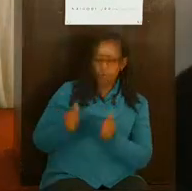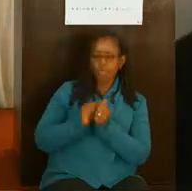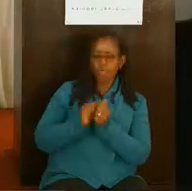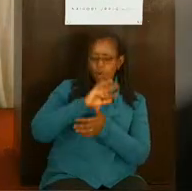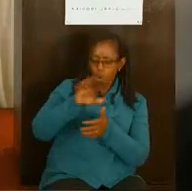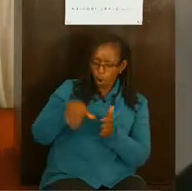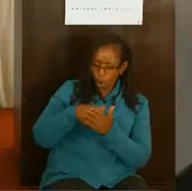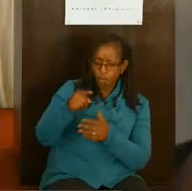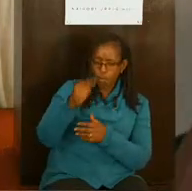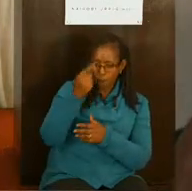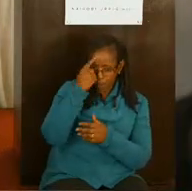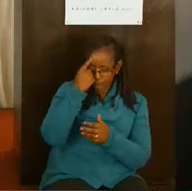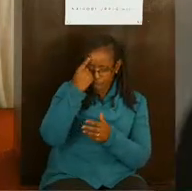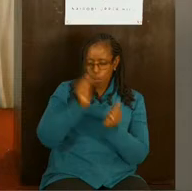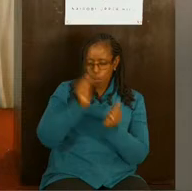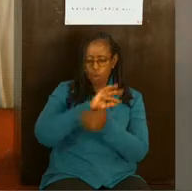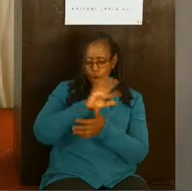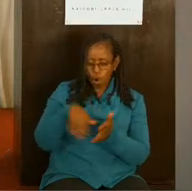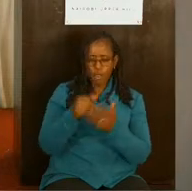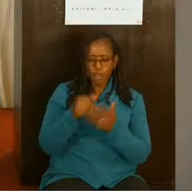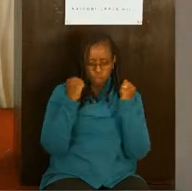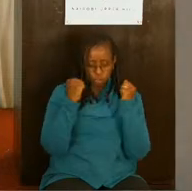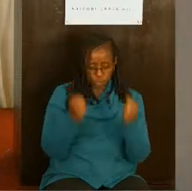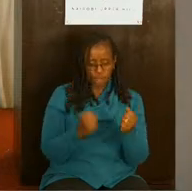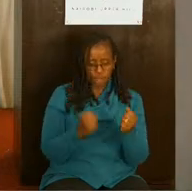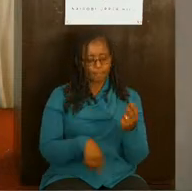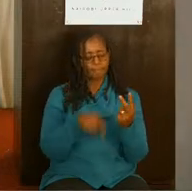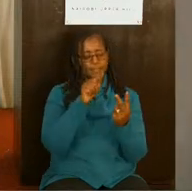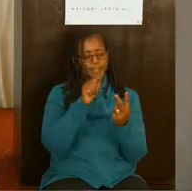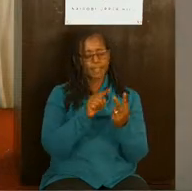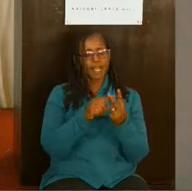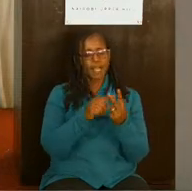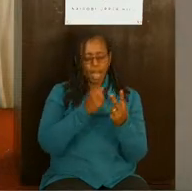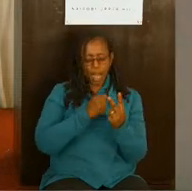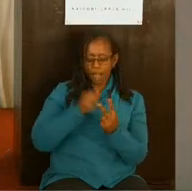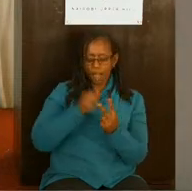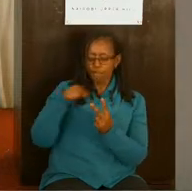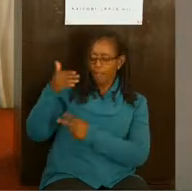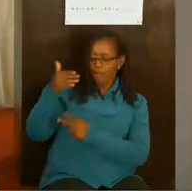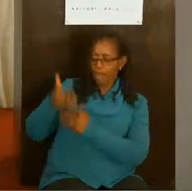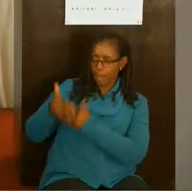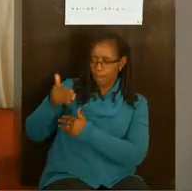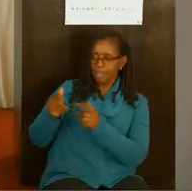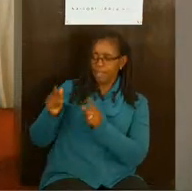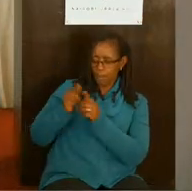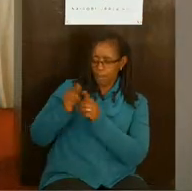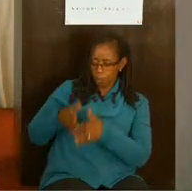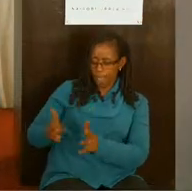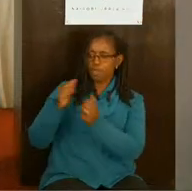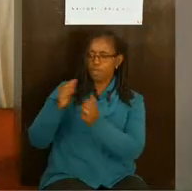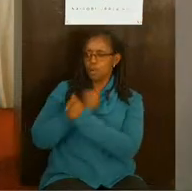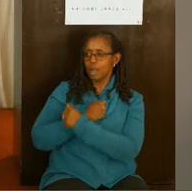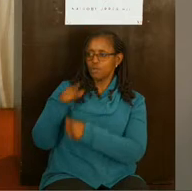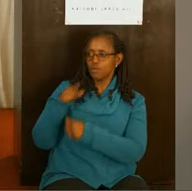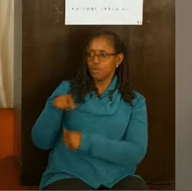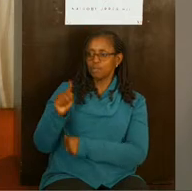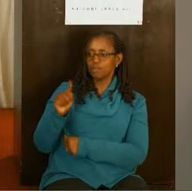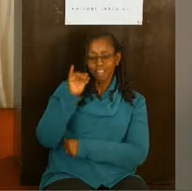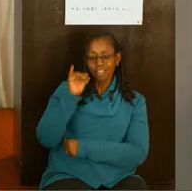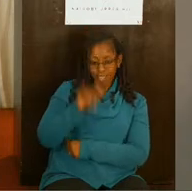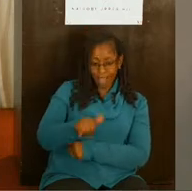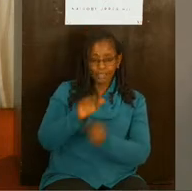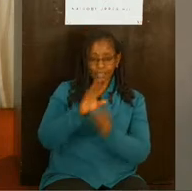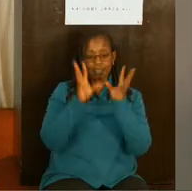and with all your strength and the second is this love your neighbor as yourself that is the summary of the